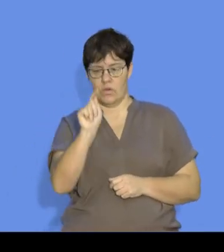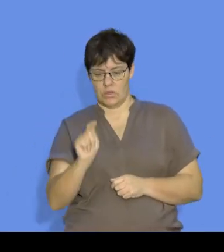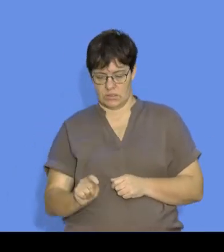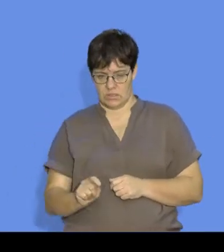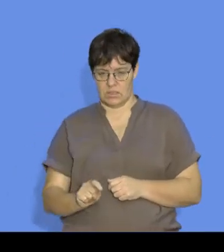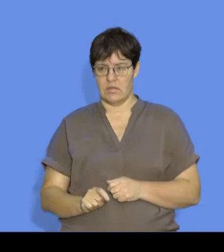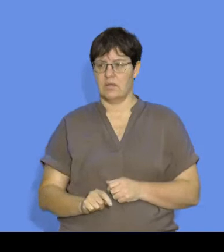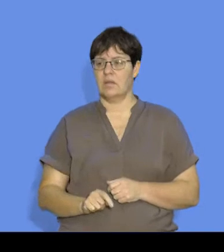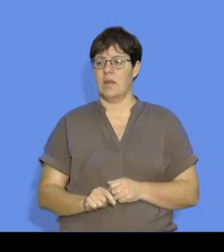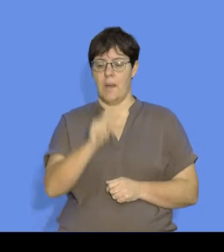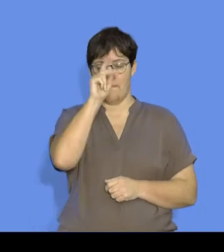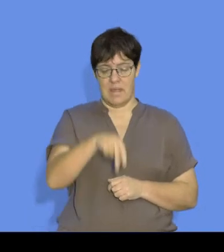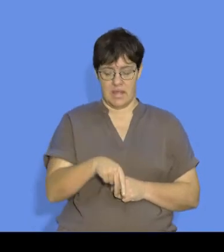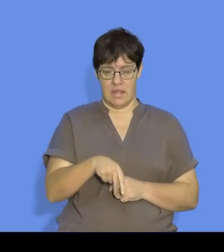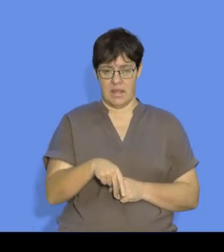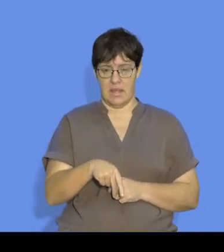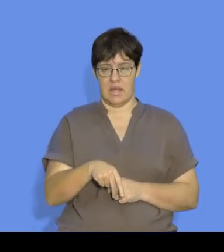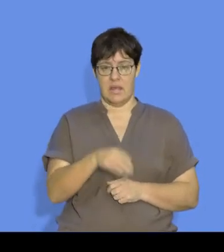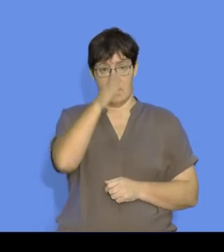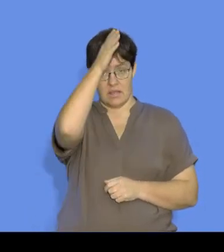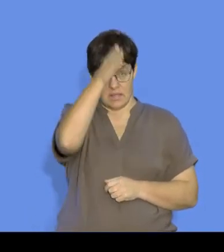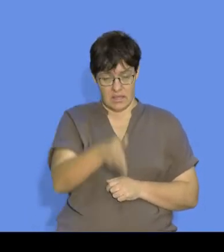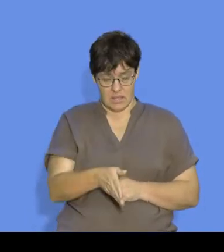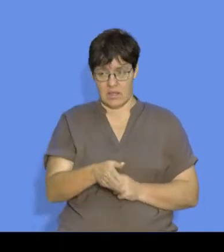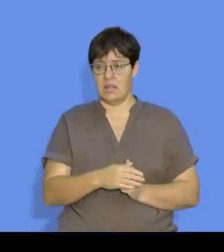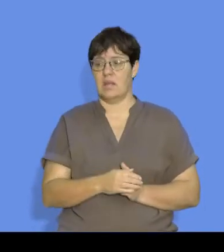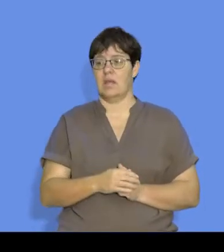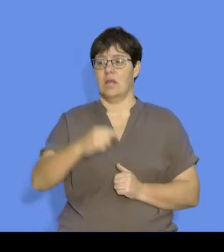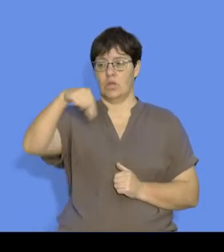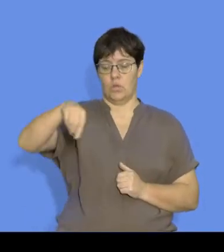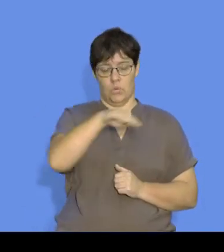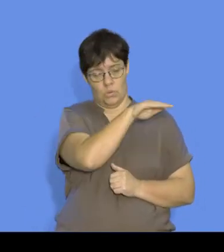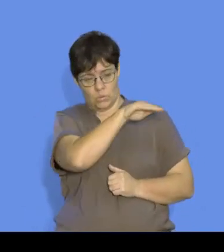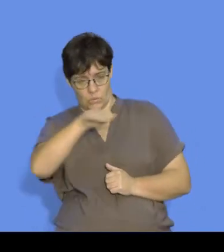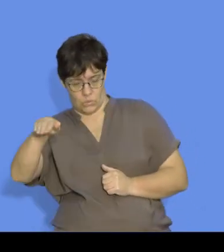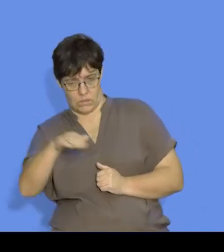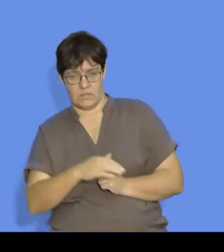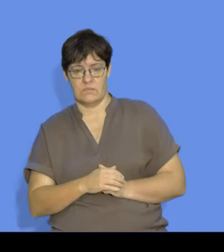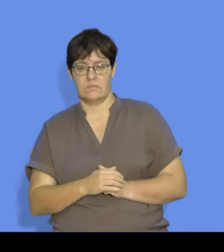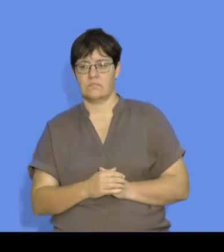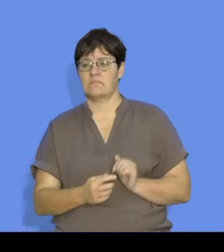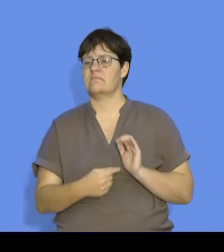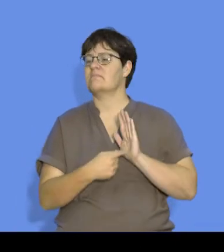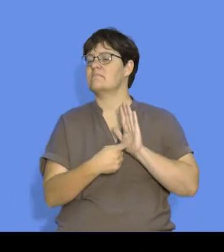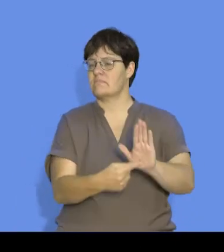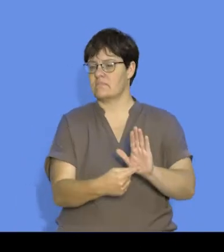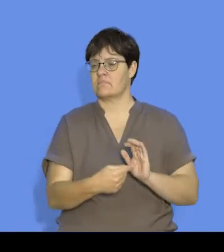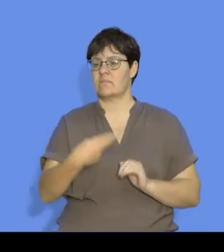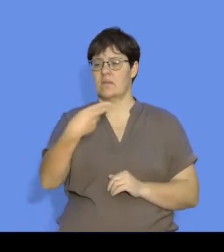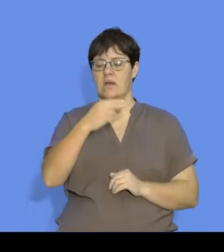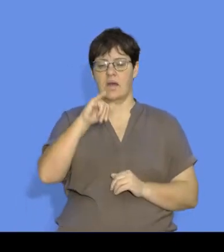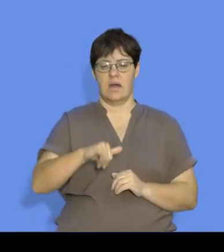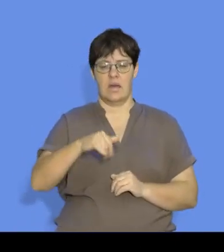is the vertical one and the Q is the horizontal one. And this graph is normally called a